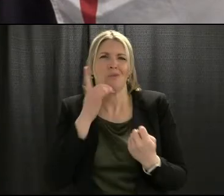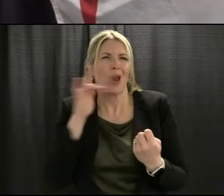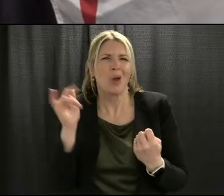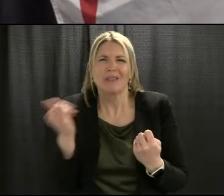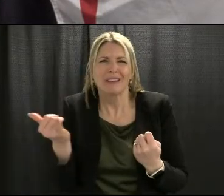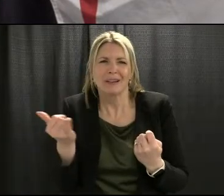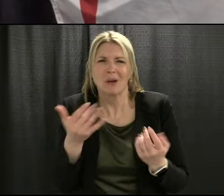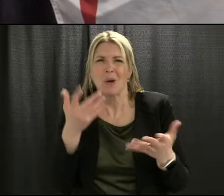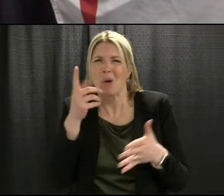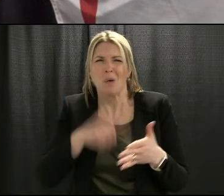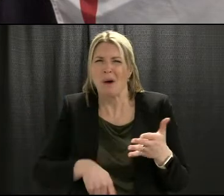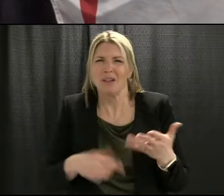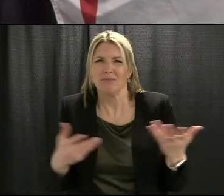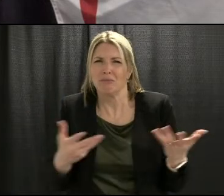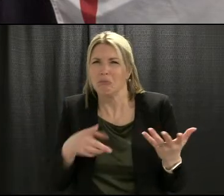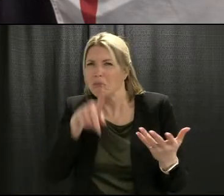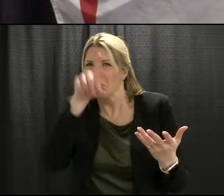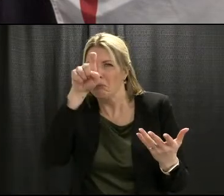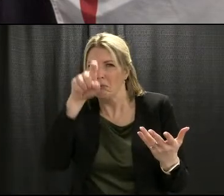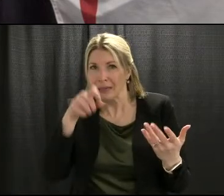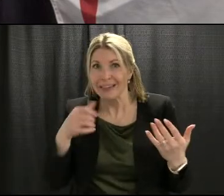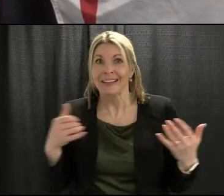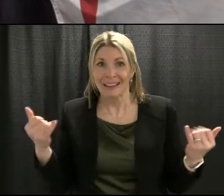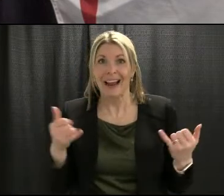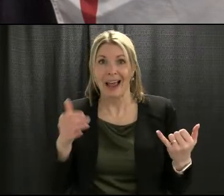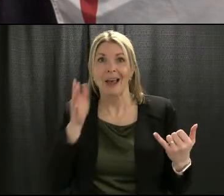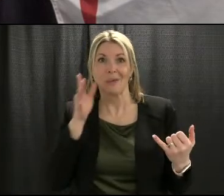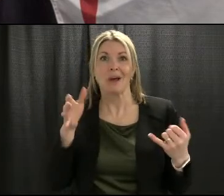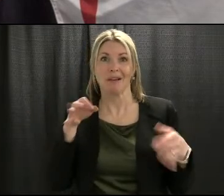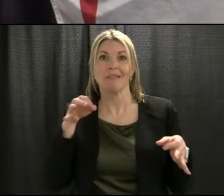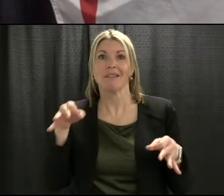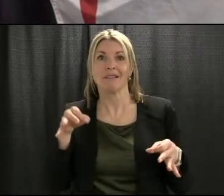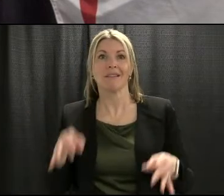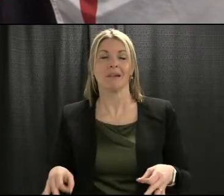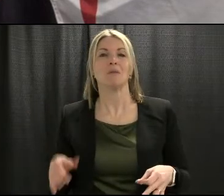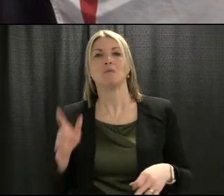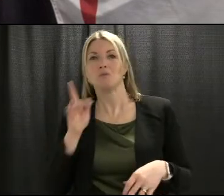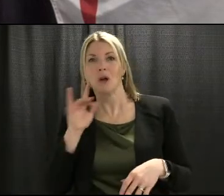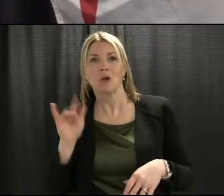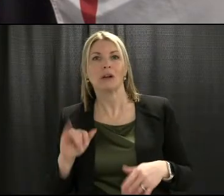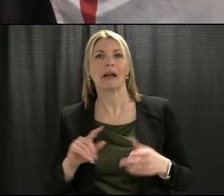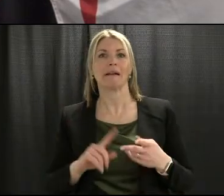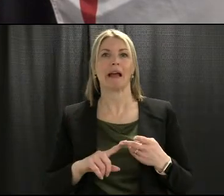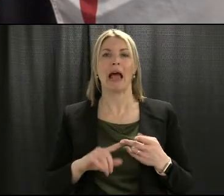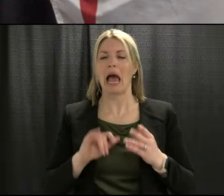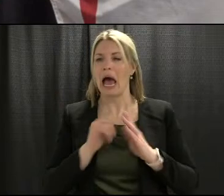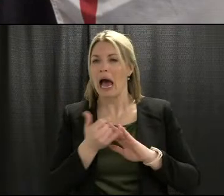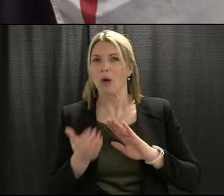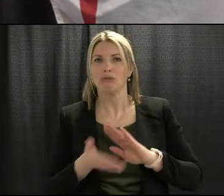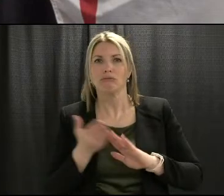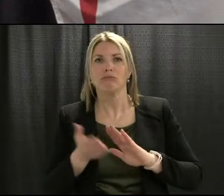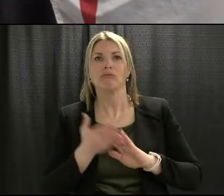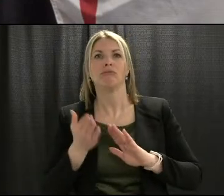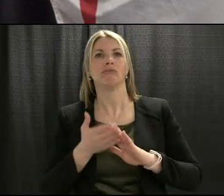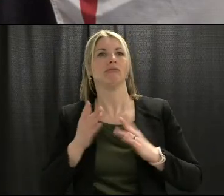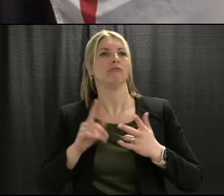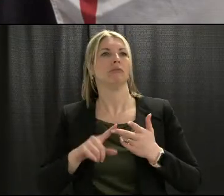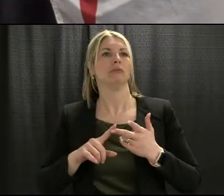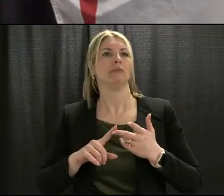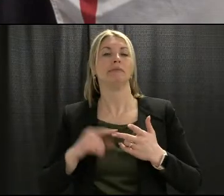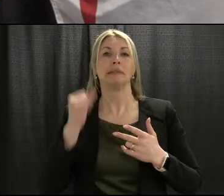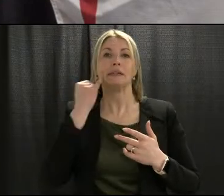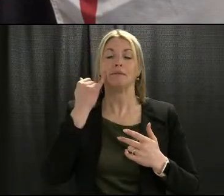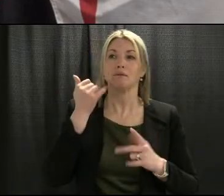you and your family, today we are going to give you a breakdown on how they function and how patients will